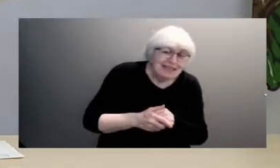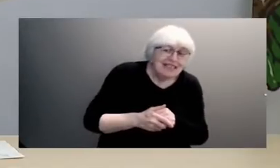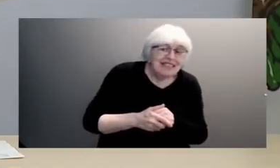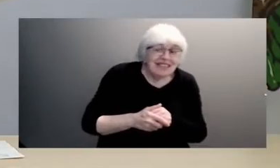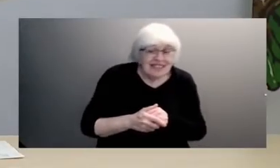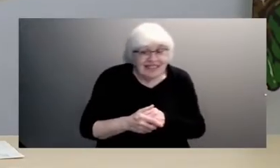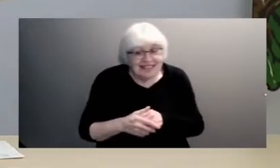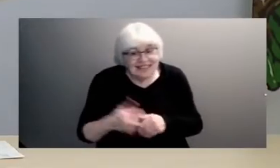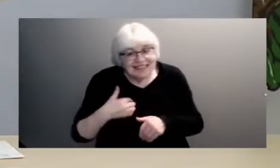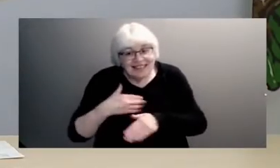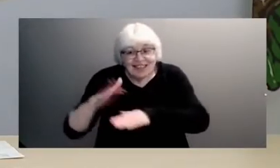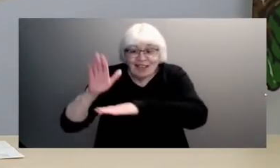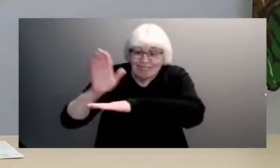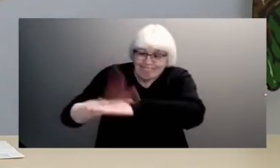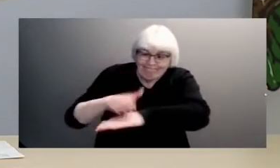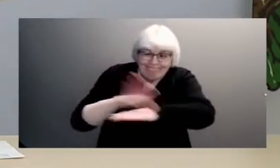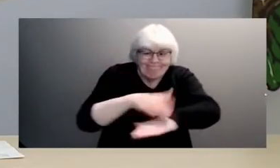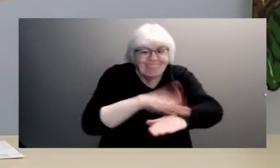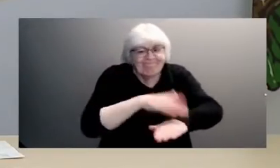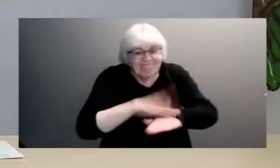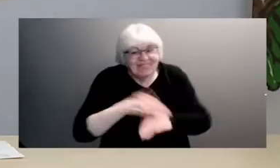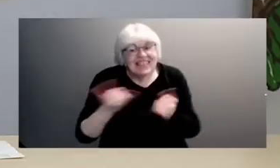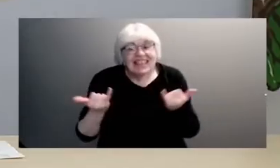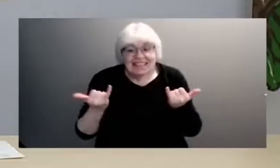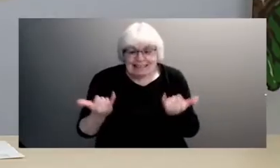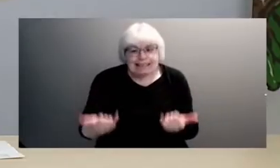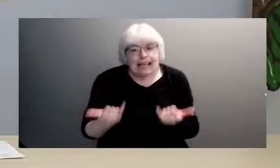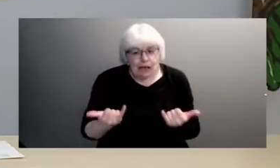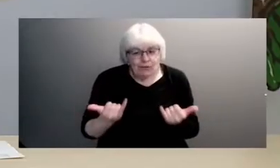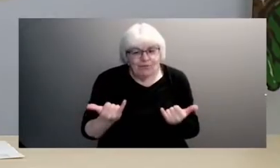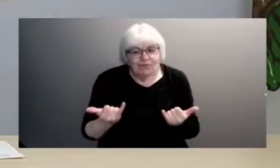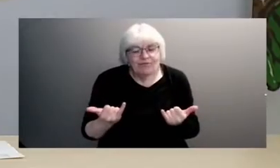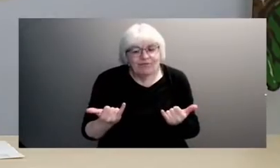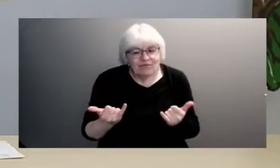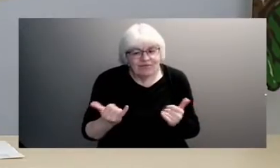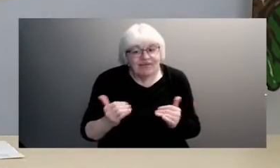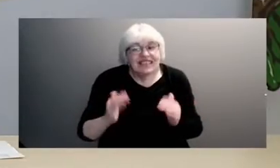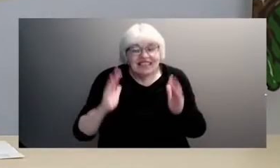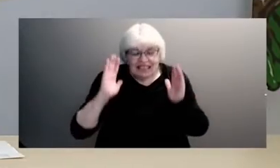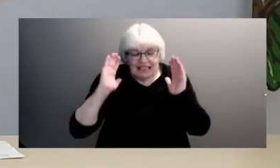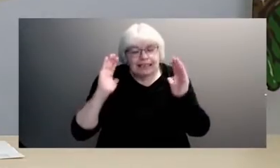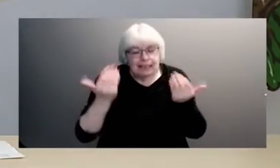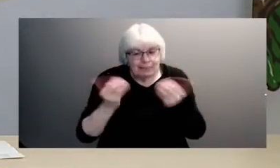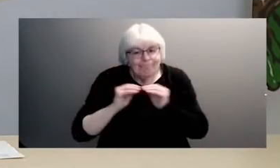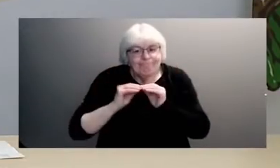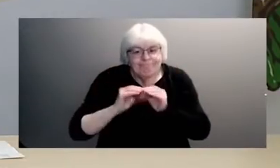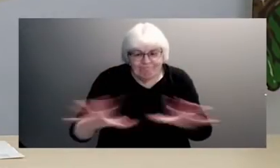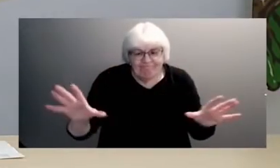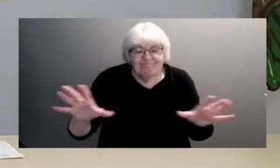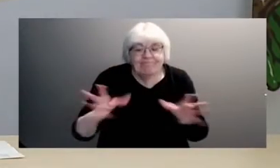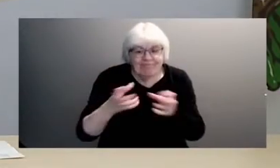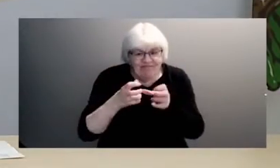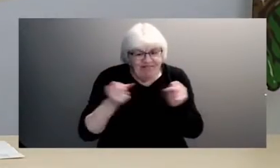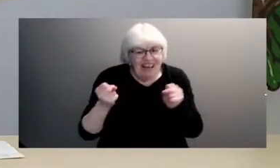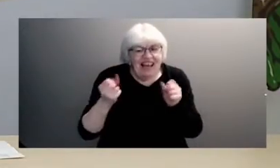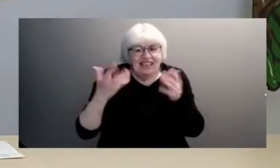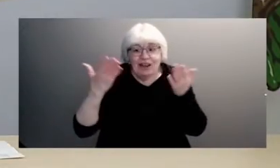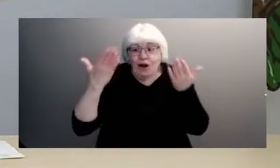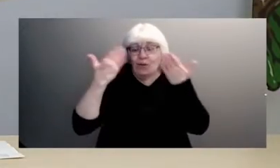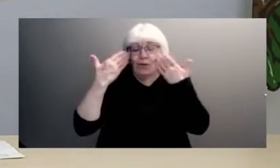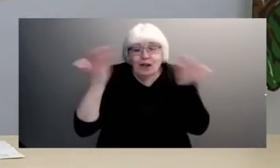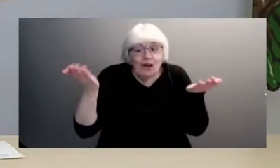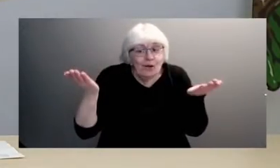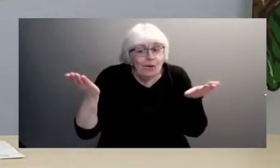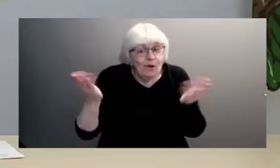yet about the impacts of this Omicron variant, and in terms of its virulence and its ability to,